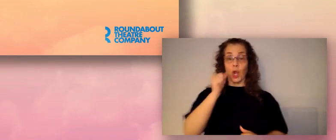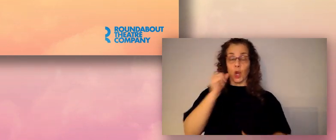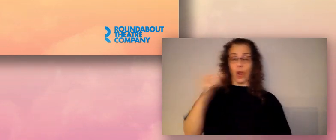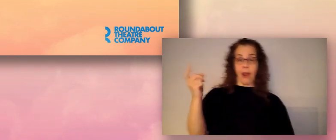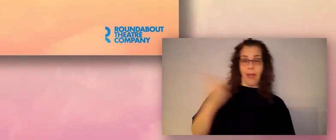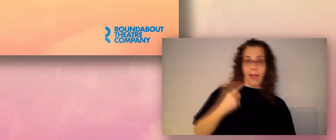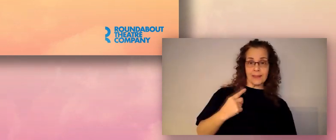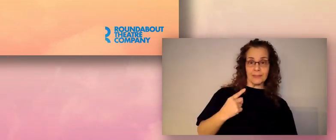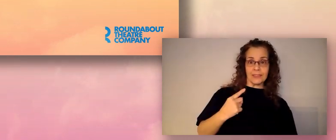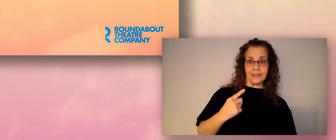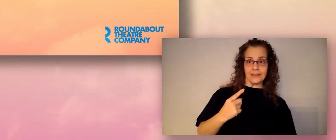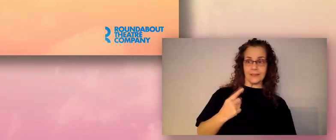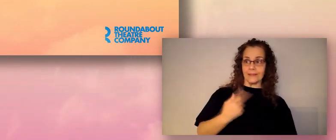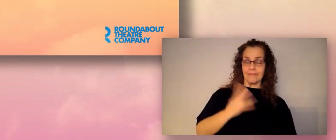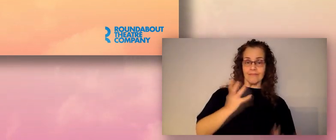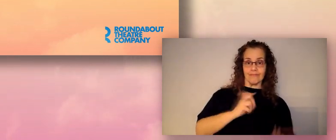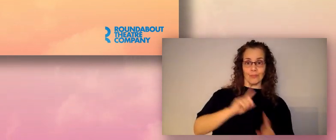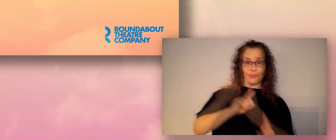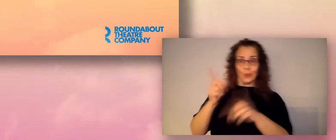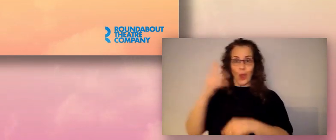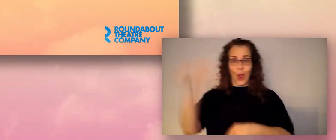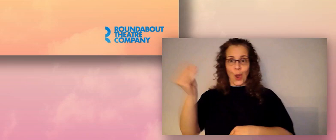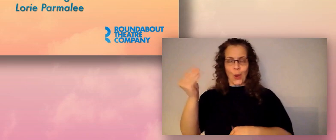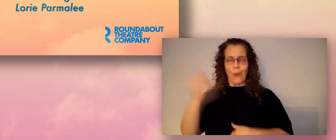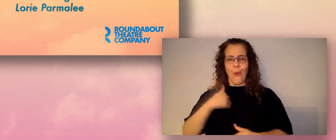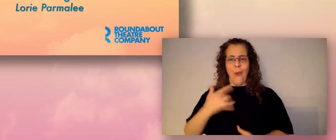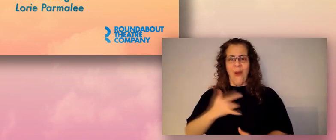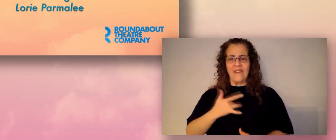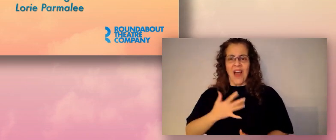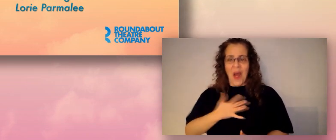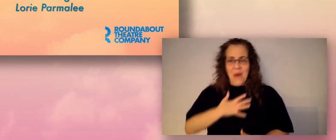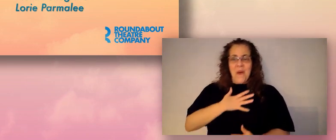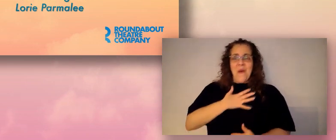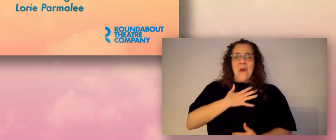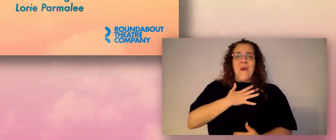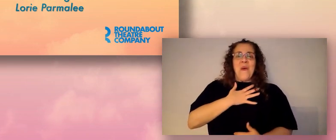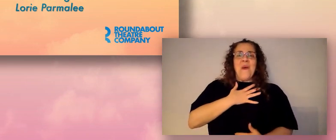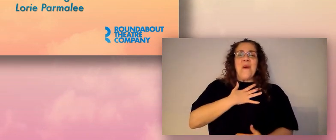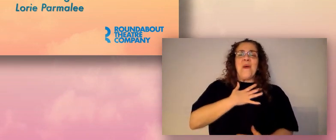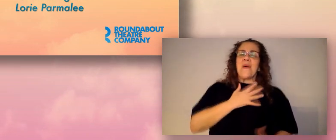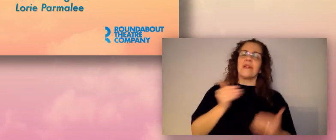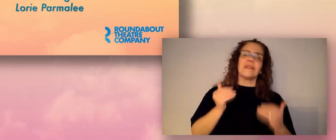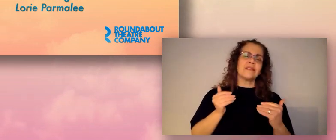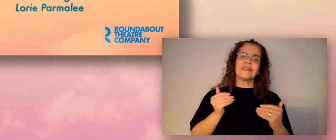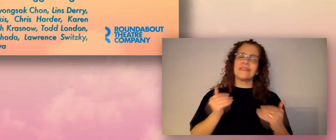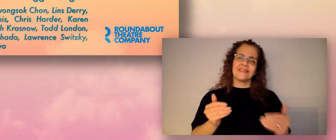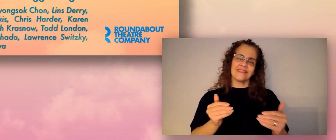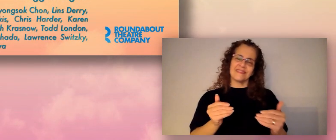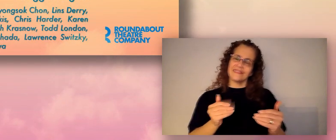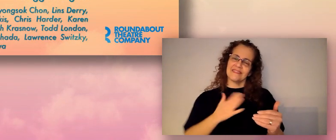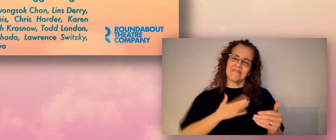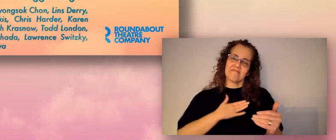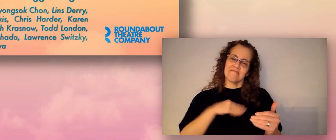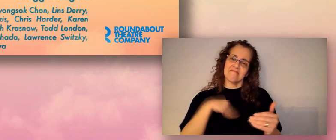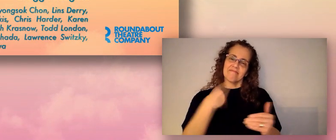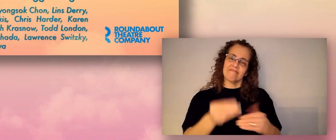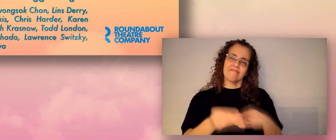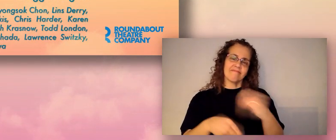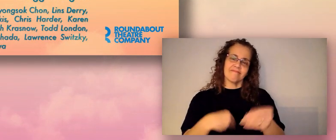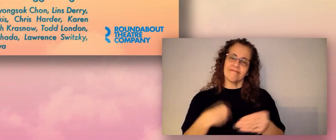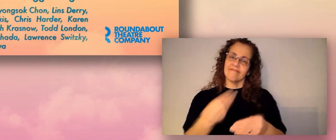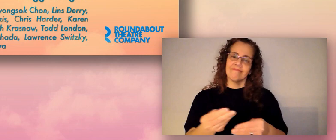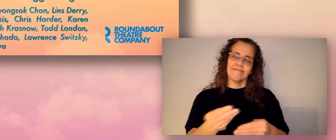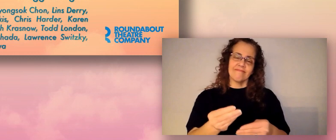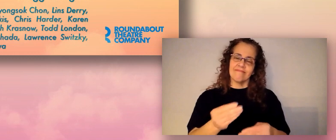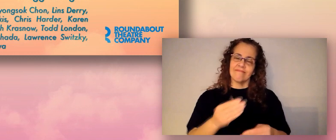A girl asked me to join, this felt like a treat. Be